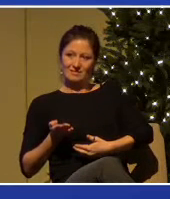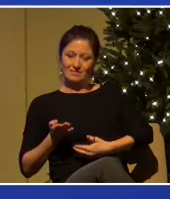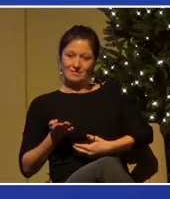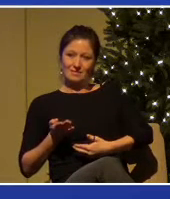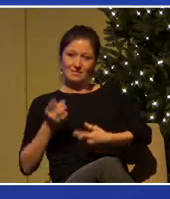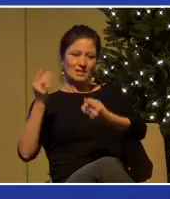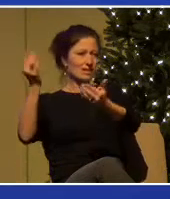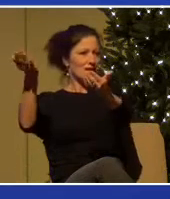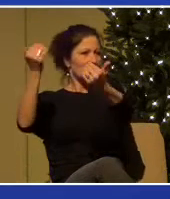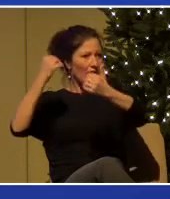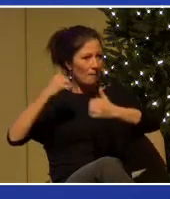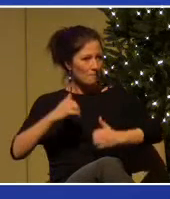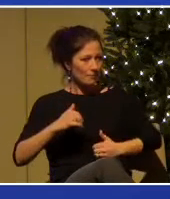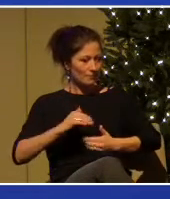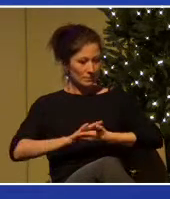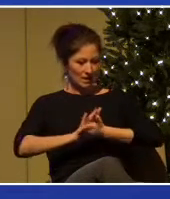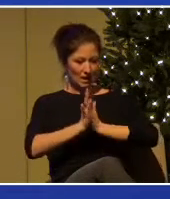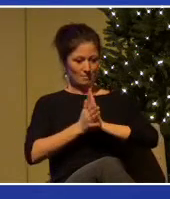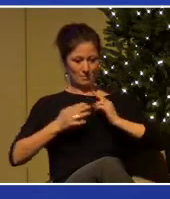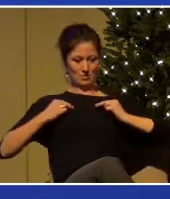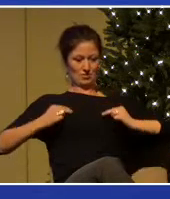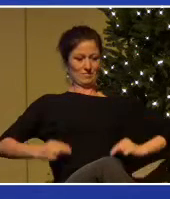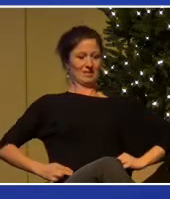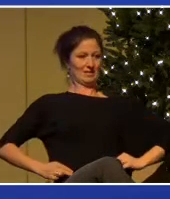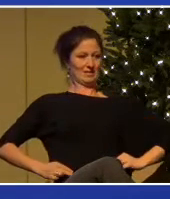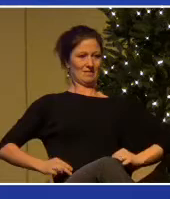coming to be fully human.